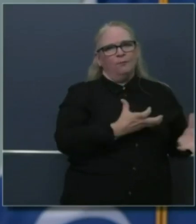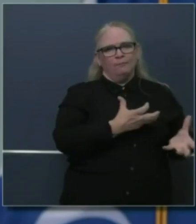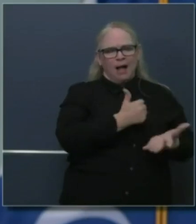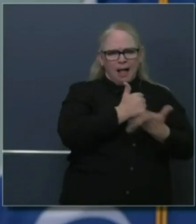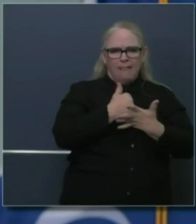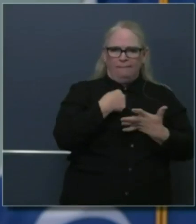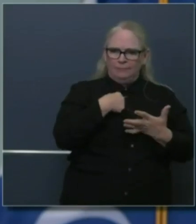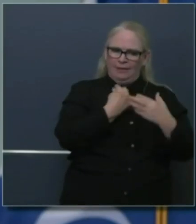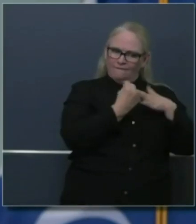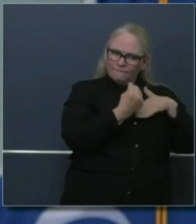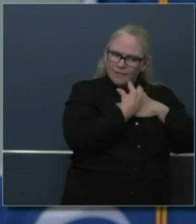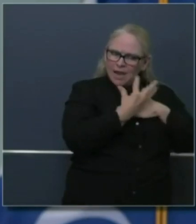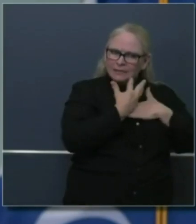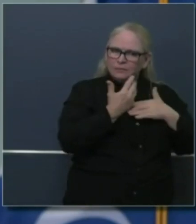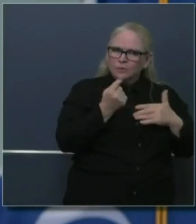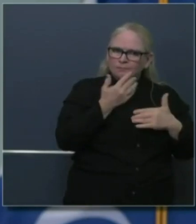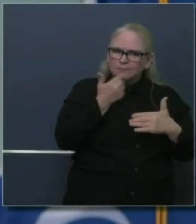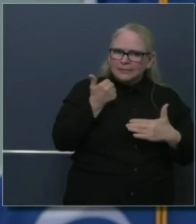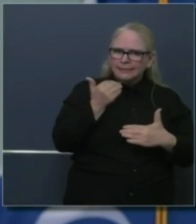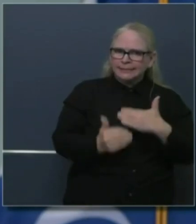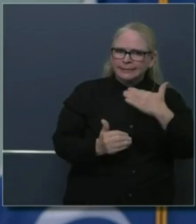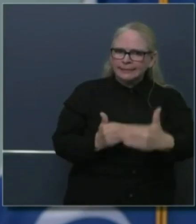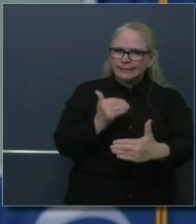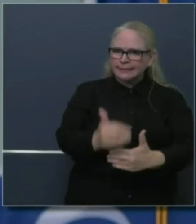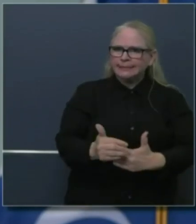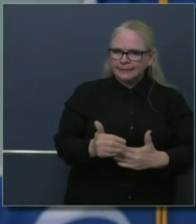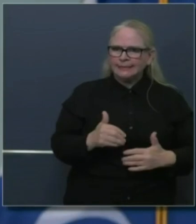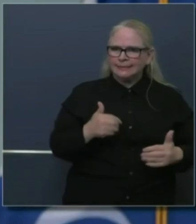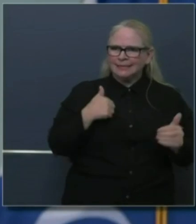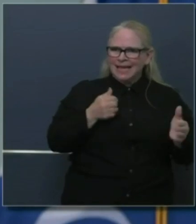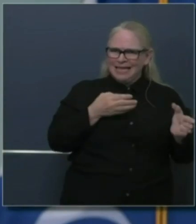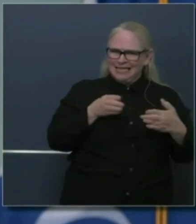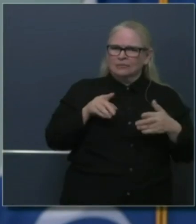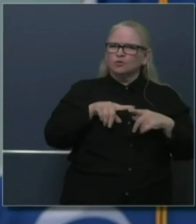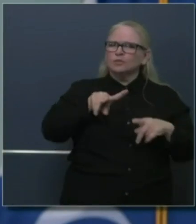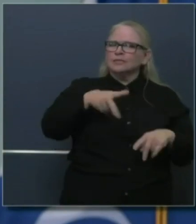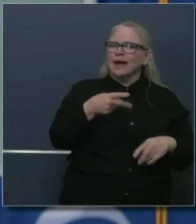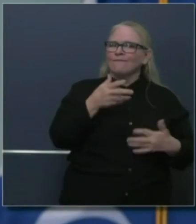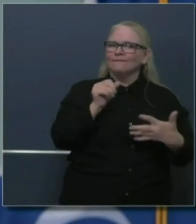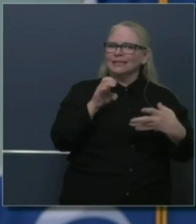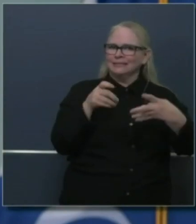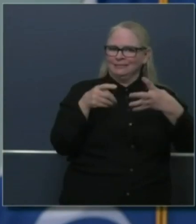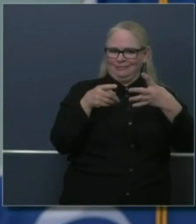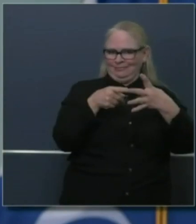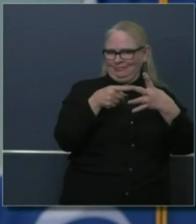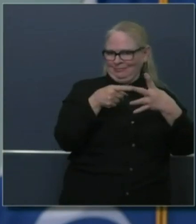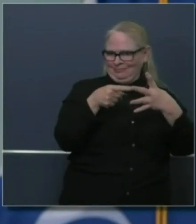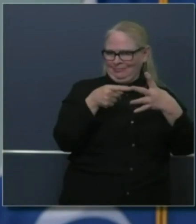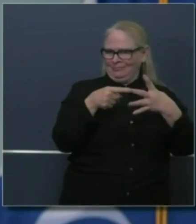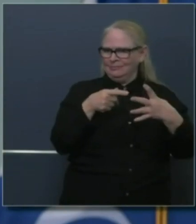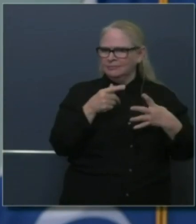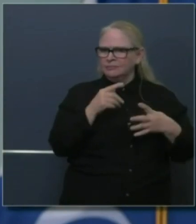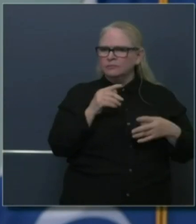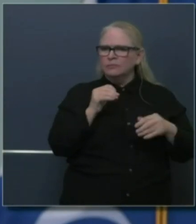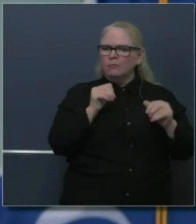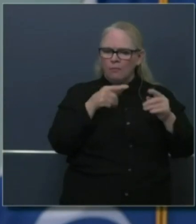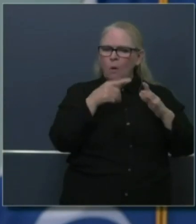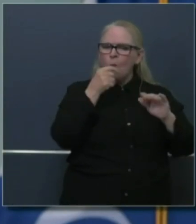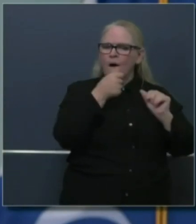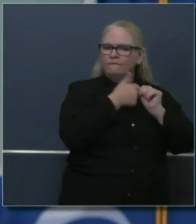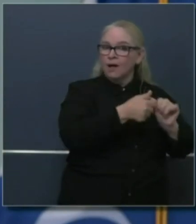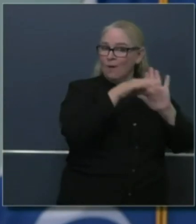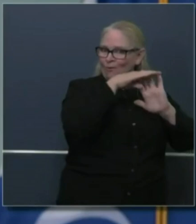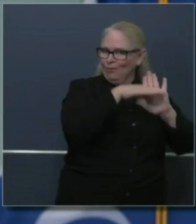advise this effort and helped us curate more specific guidelines that we are putting out here today.